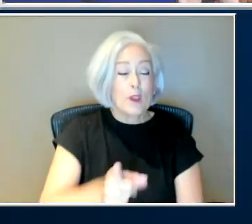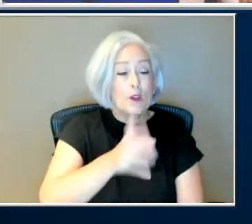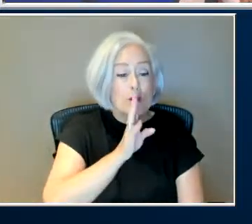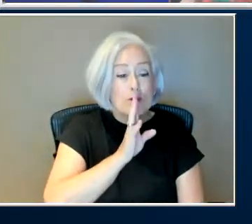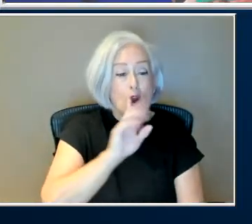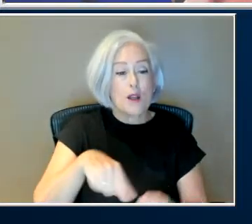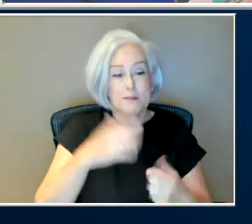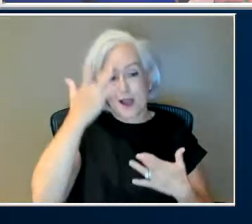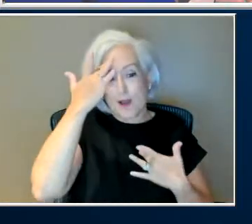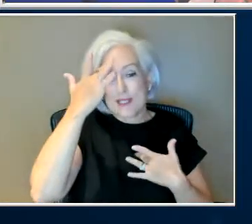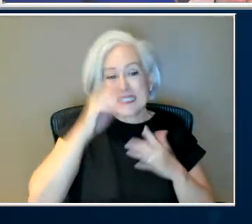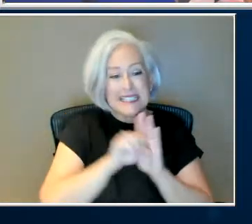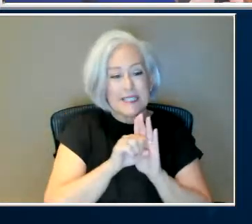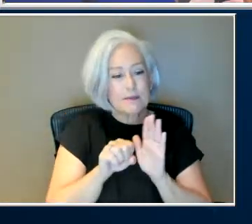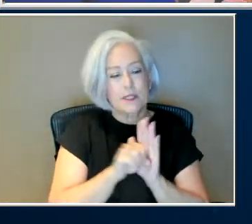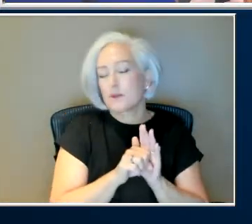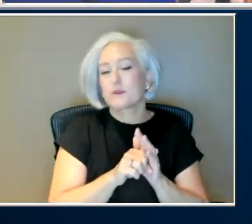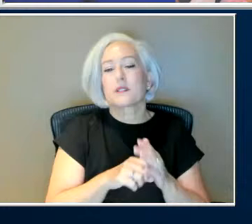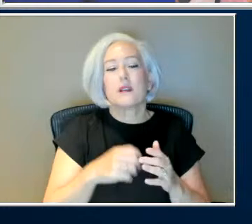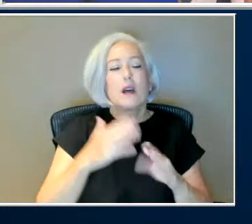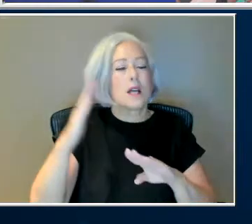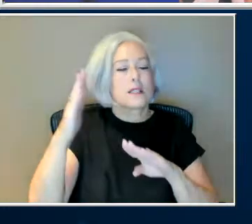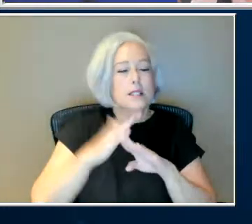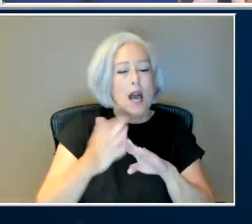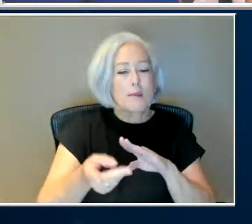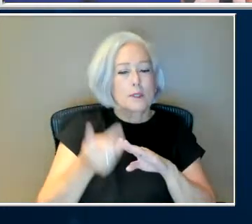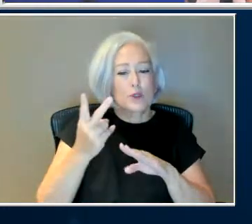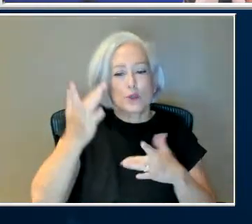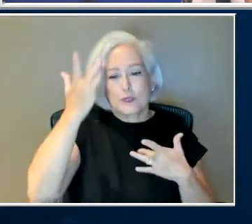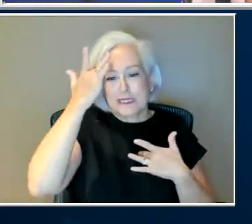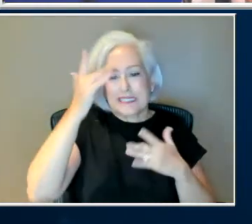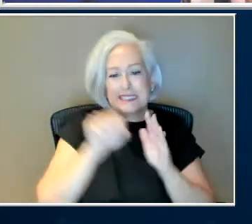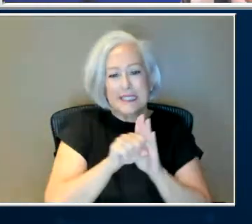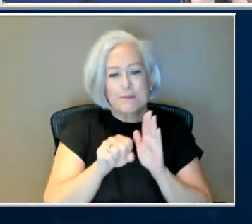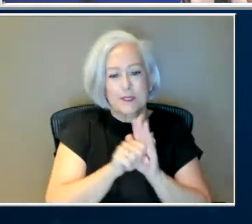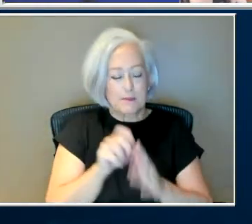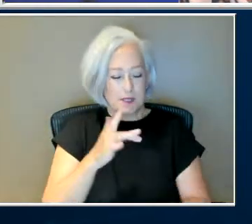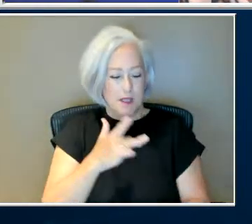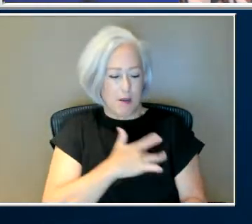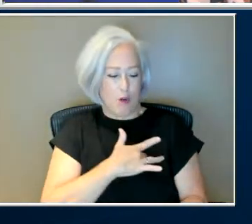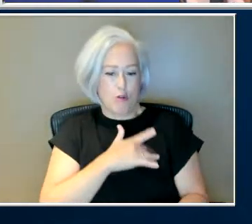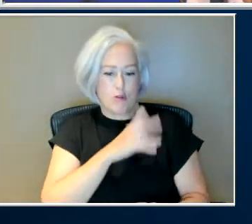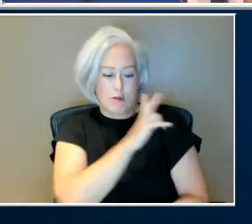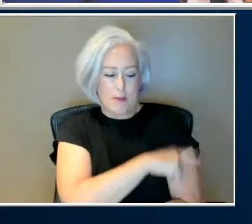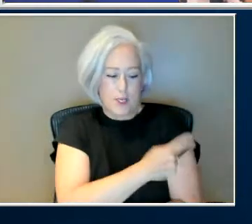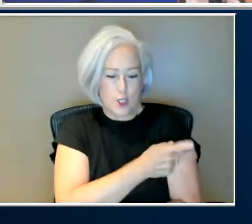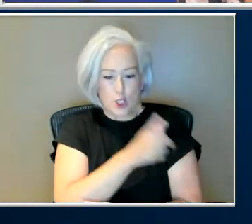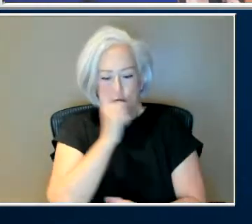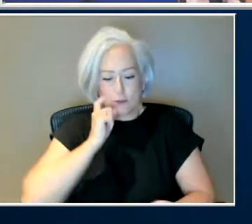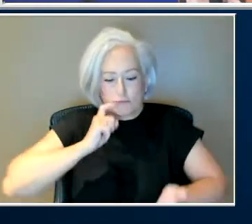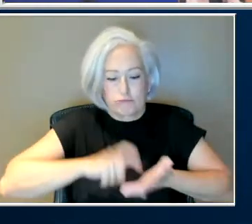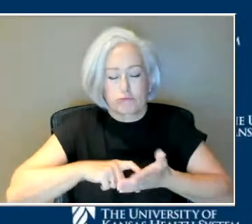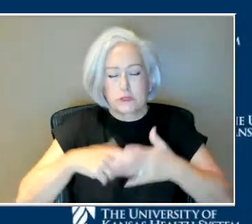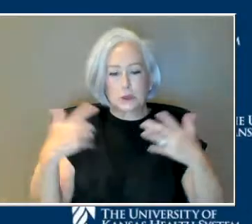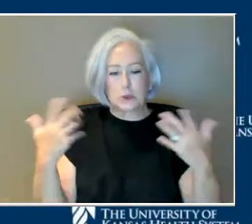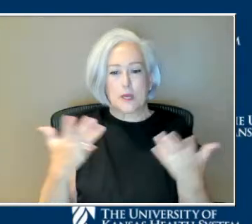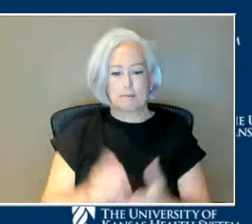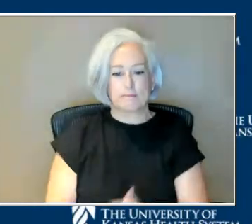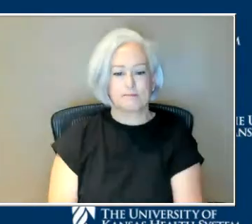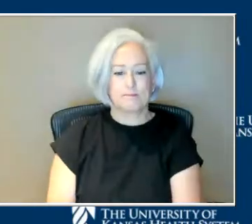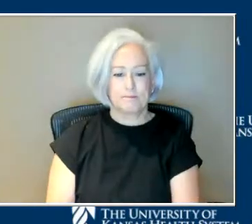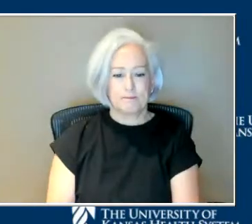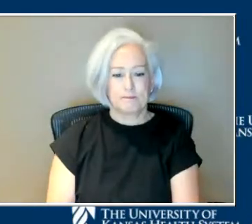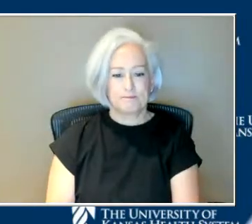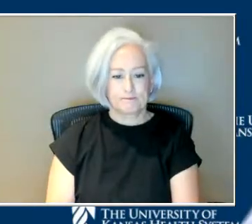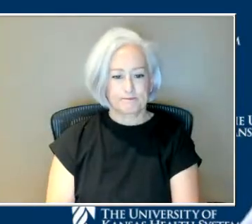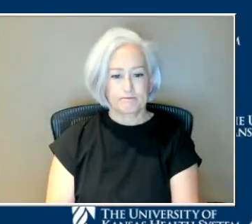there's one or two top symptoms that heart patients should really be on the lookout for during this hot weather, what would they be? It's